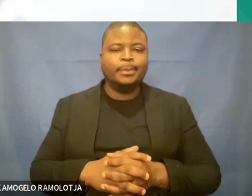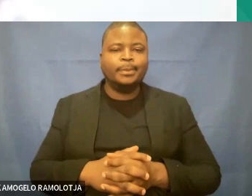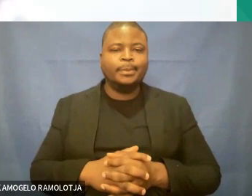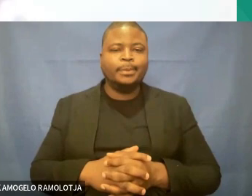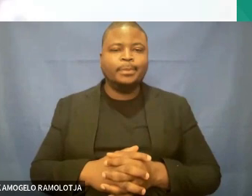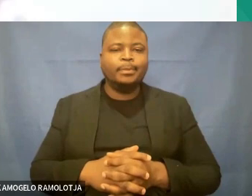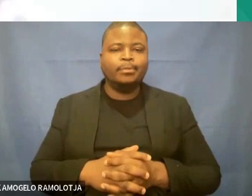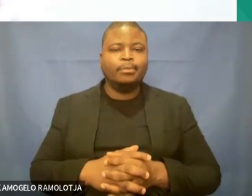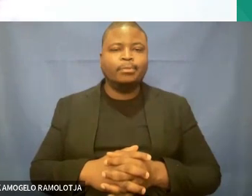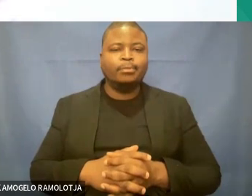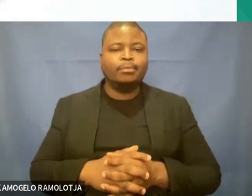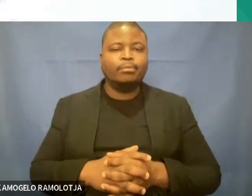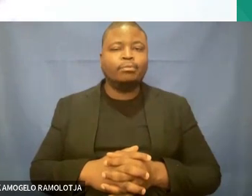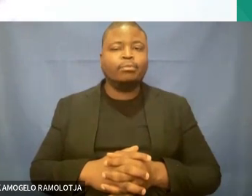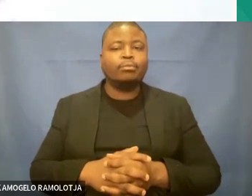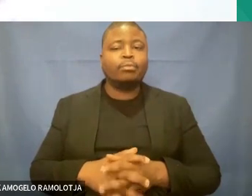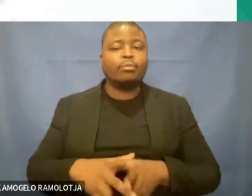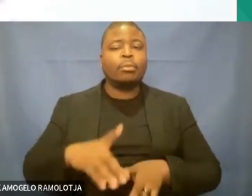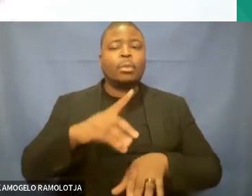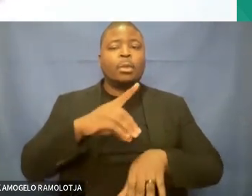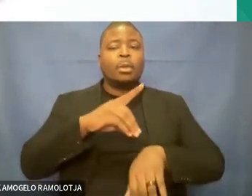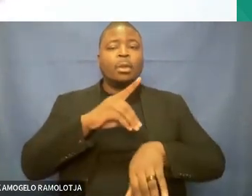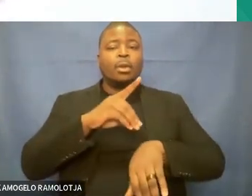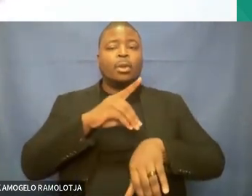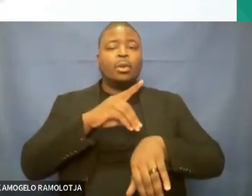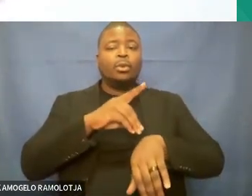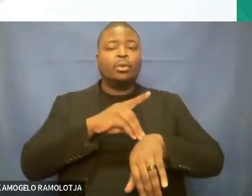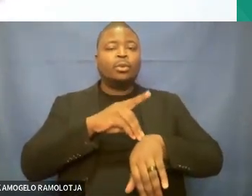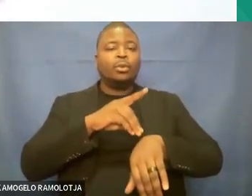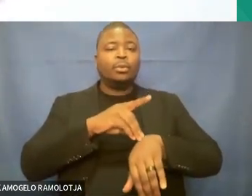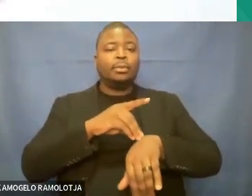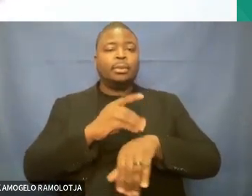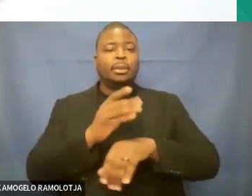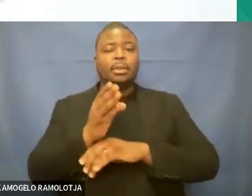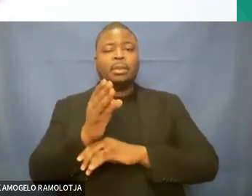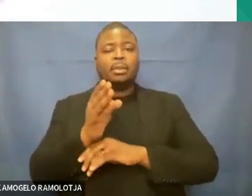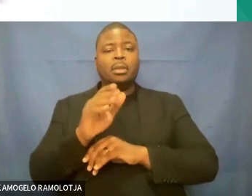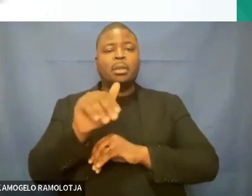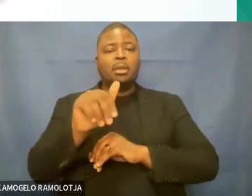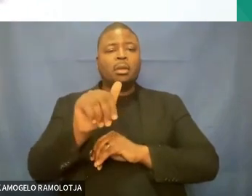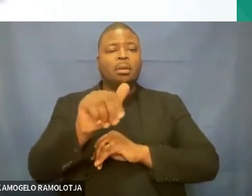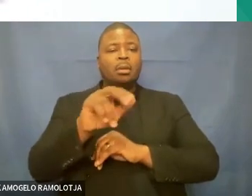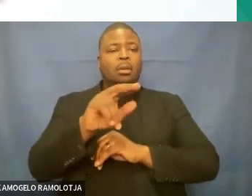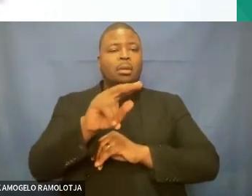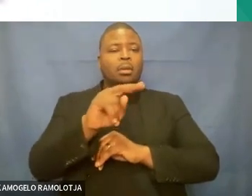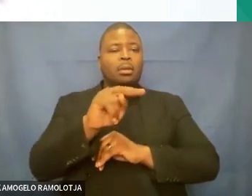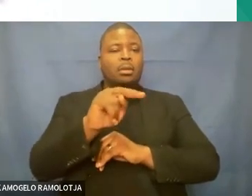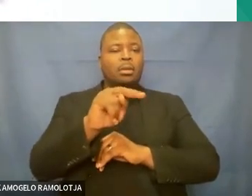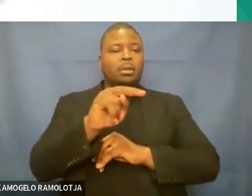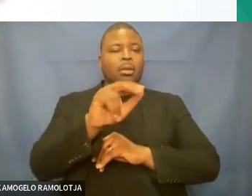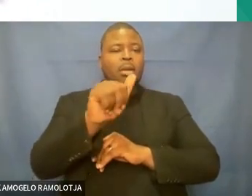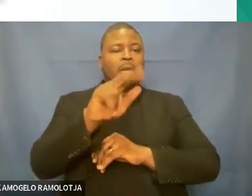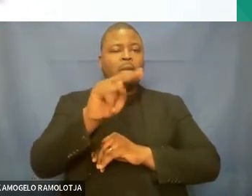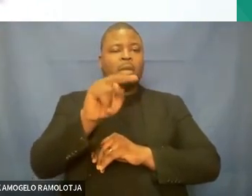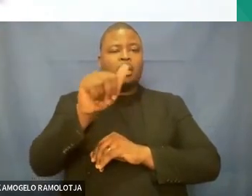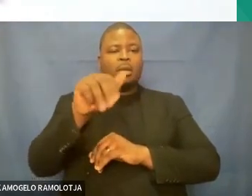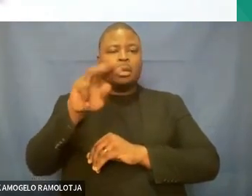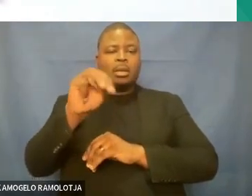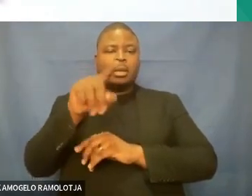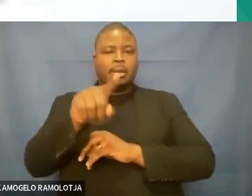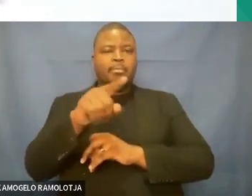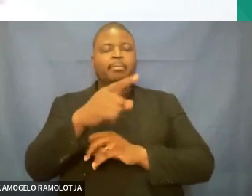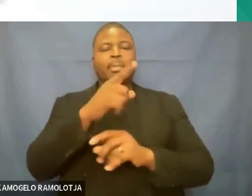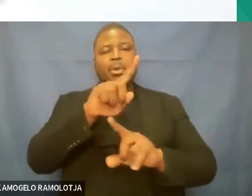Thank you very much, Dr. Anam. I'm just noting if there's any questions in the chat. I have not picked up on